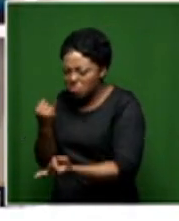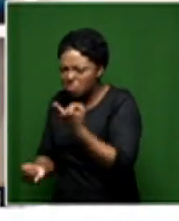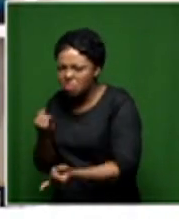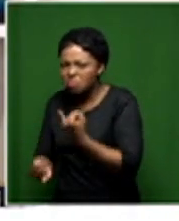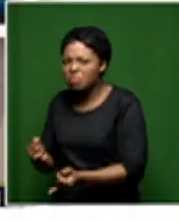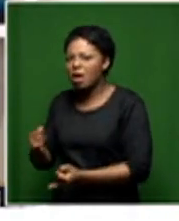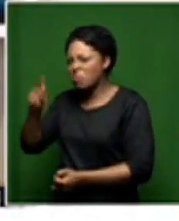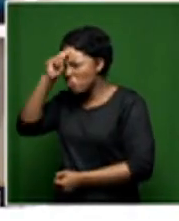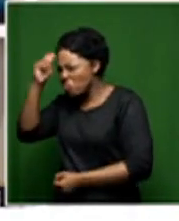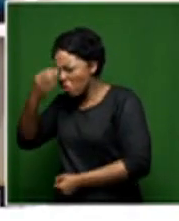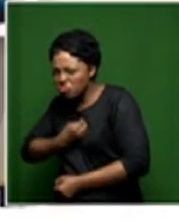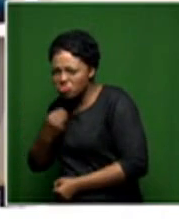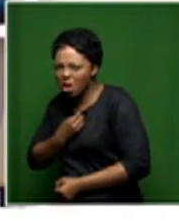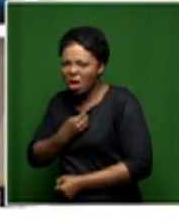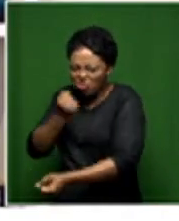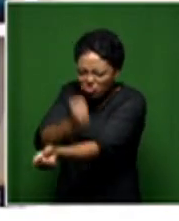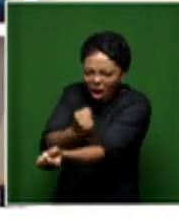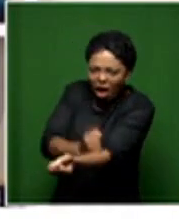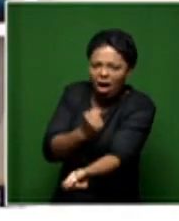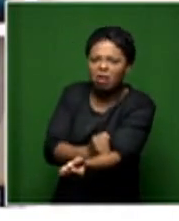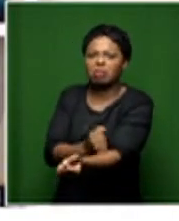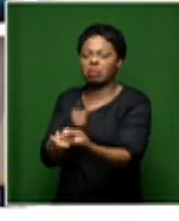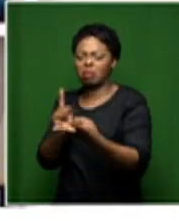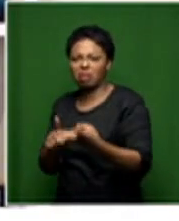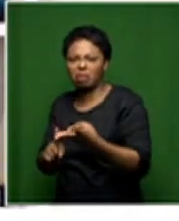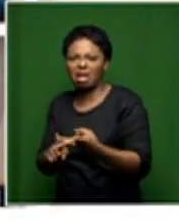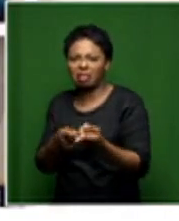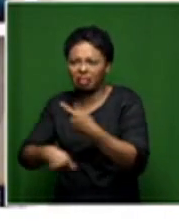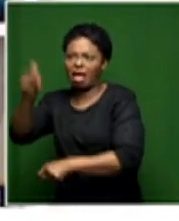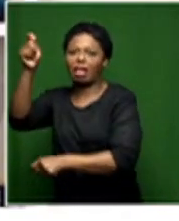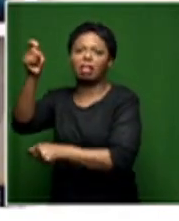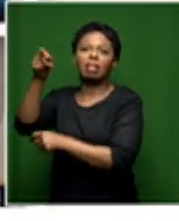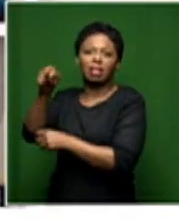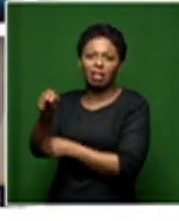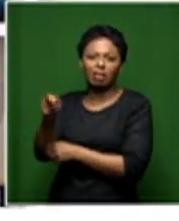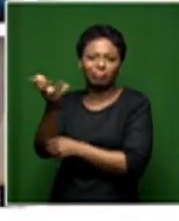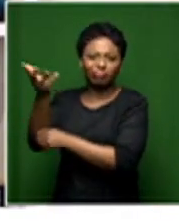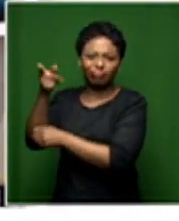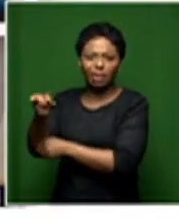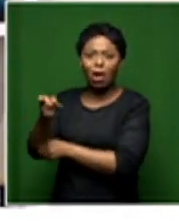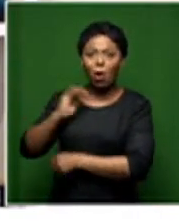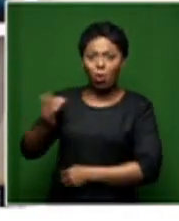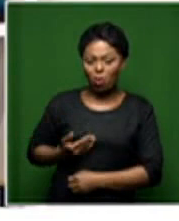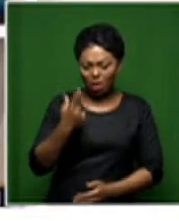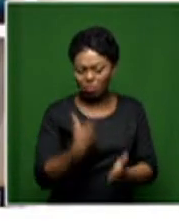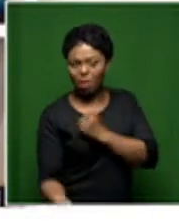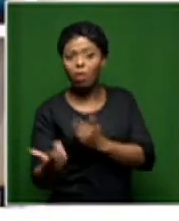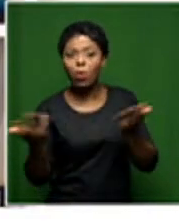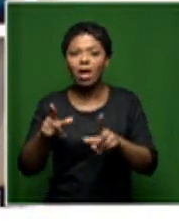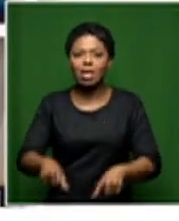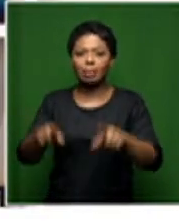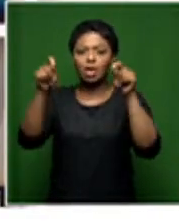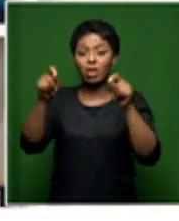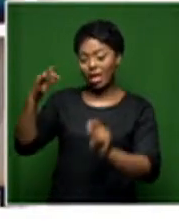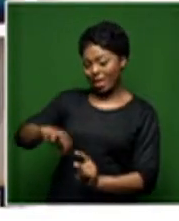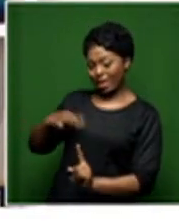they sell their organs. For an example, there was a situation where a young girl disappeared in Cape Town, and she was found